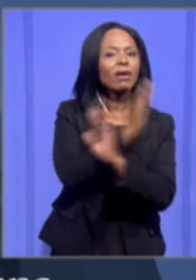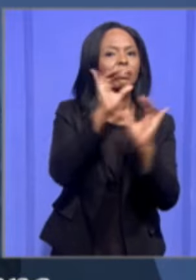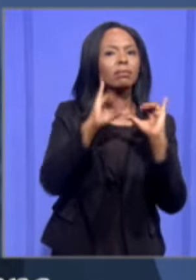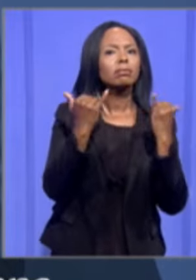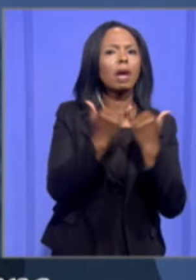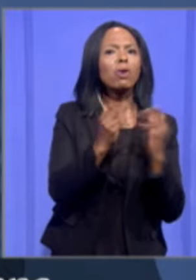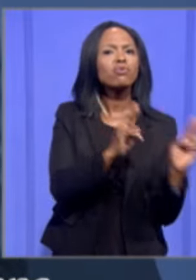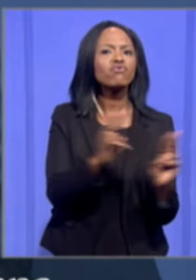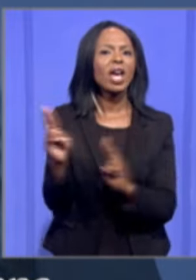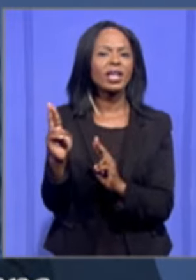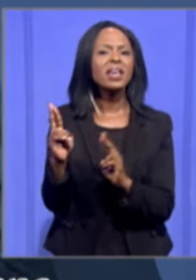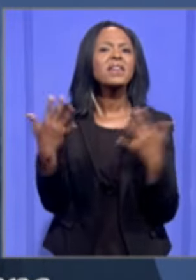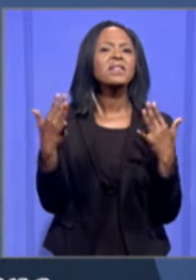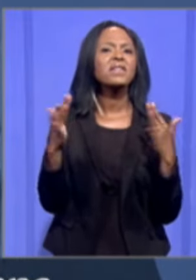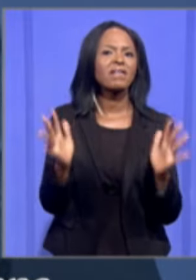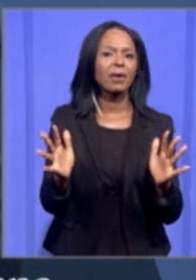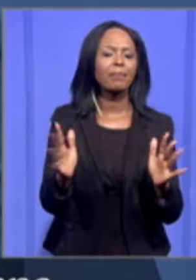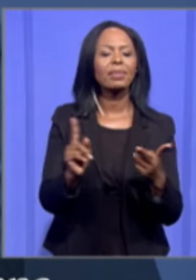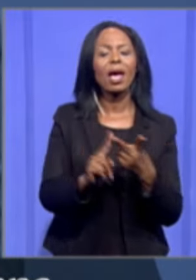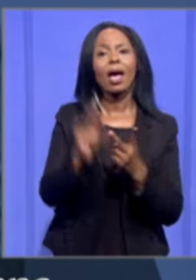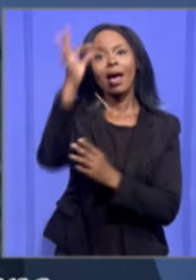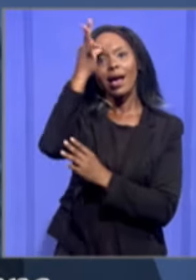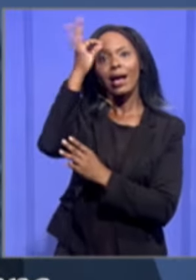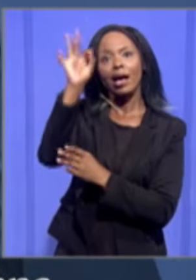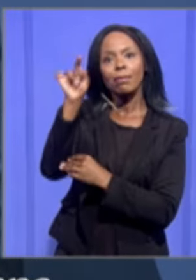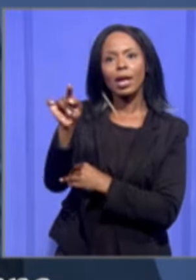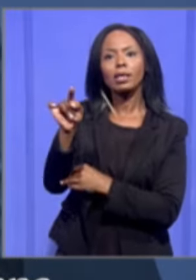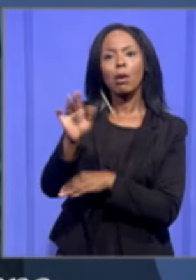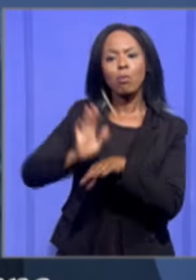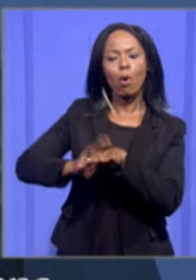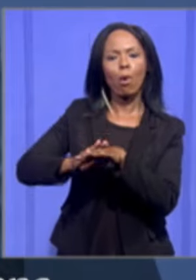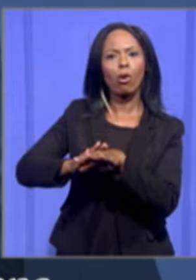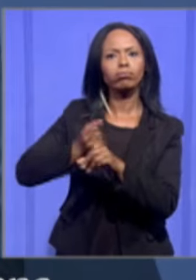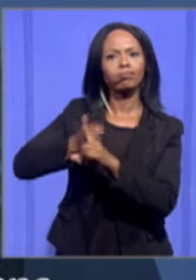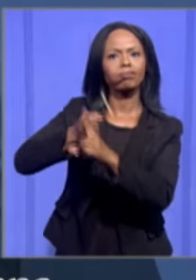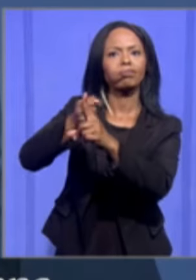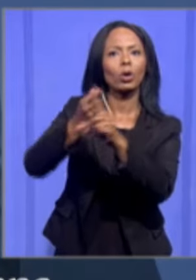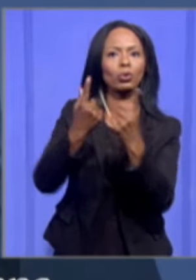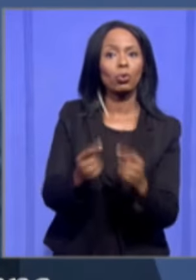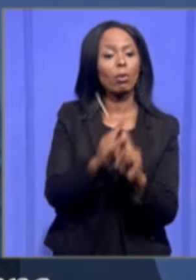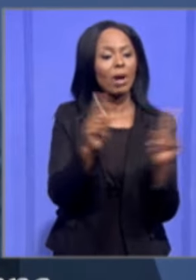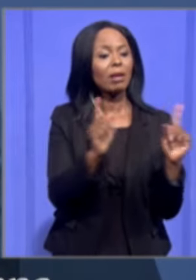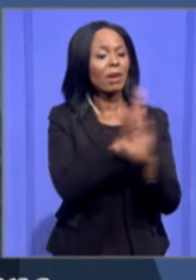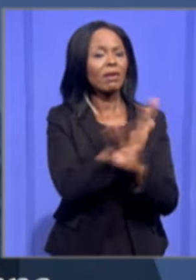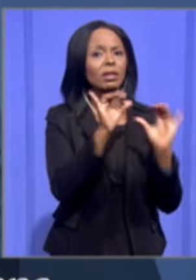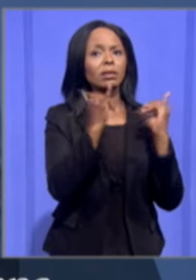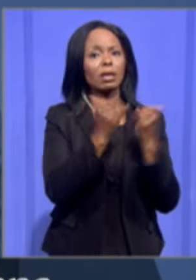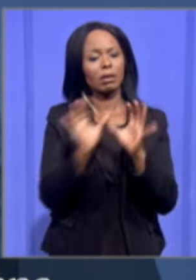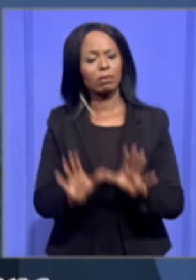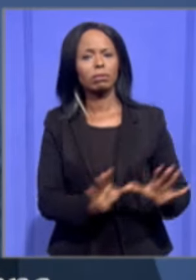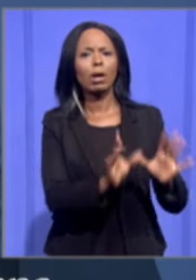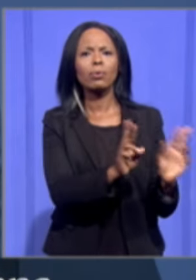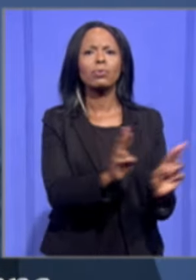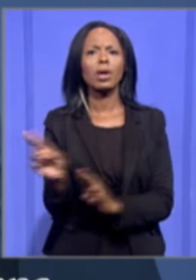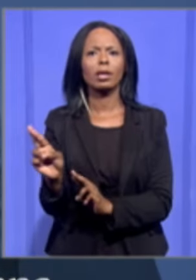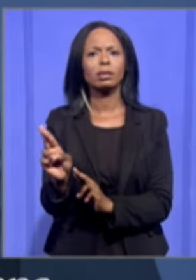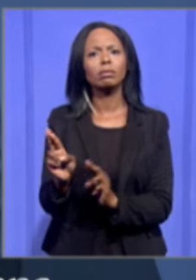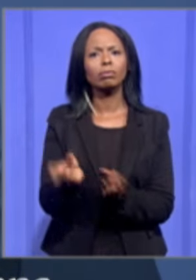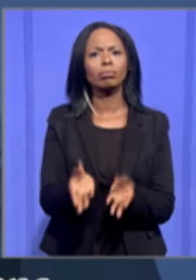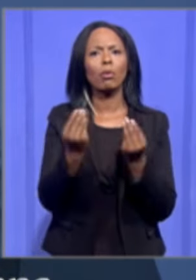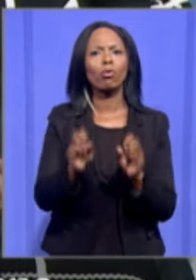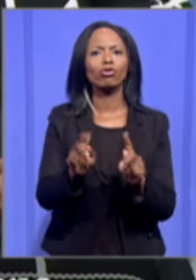ready. Governments have to move much faster, but private sector across the continent is ready to take advantage